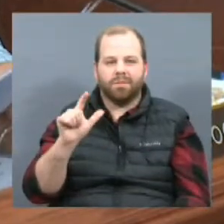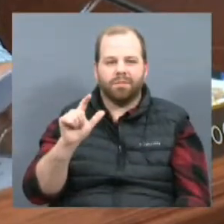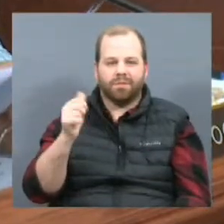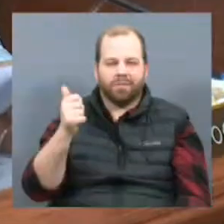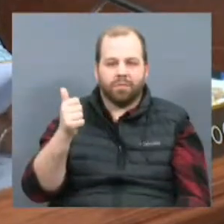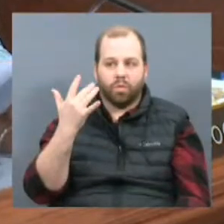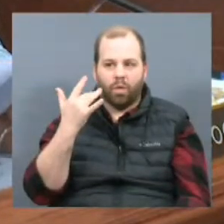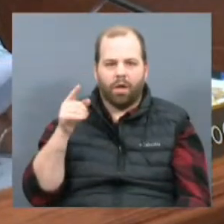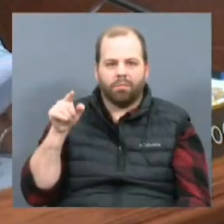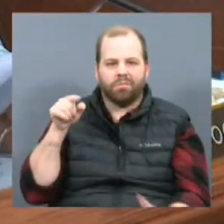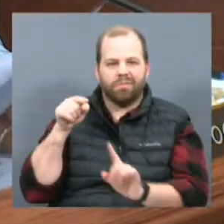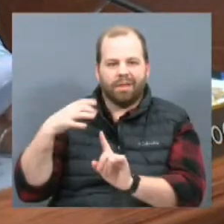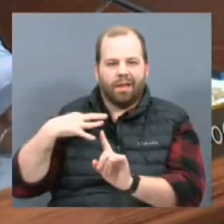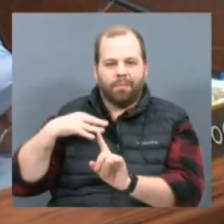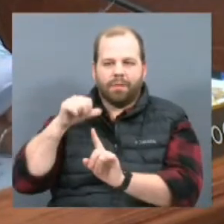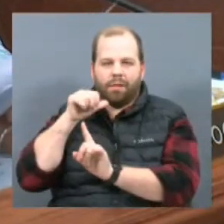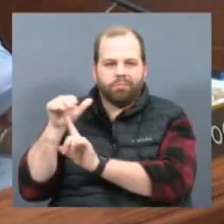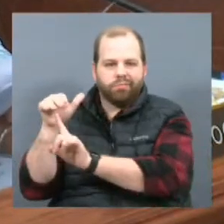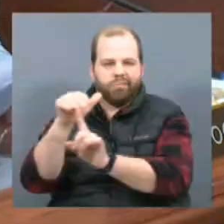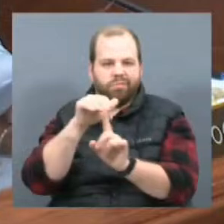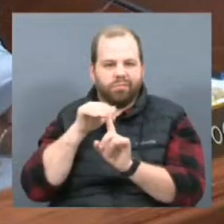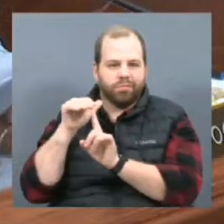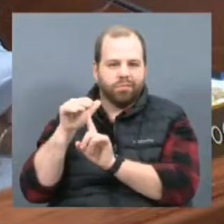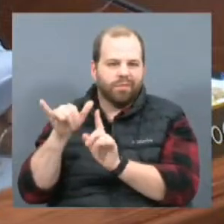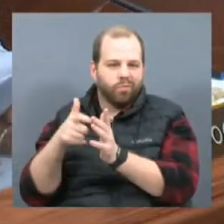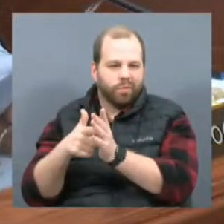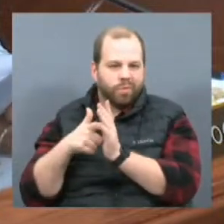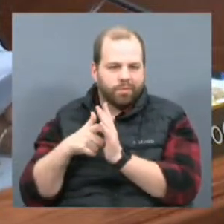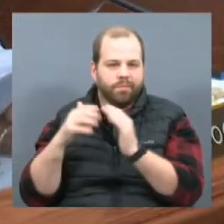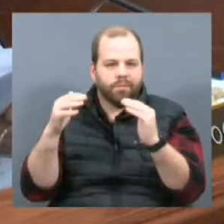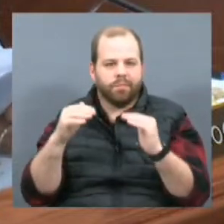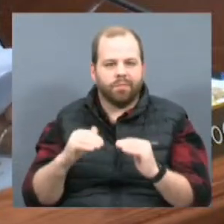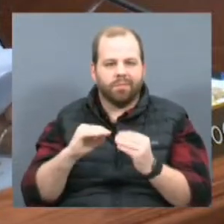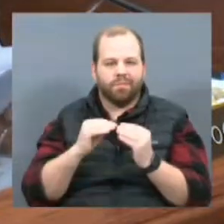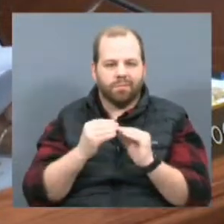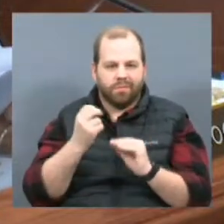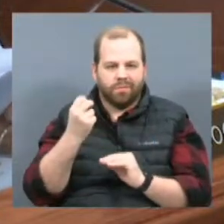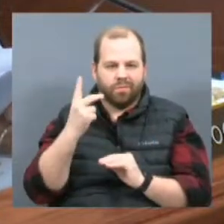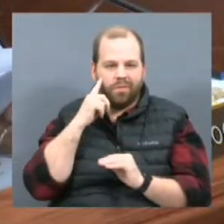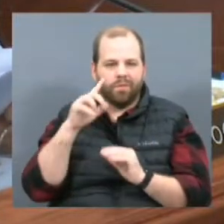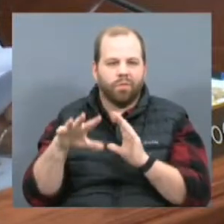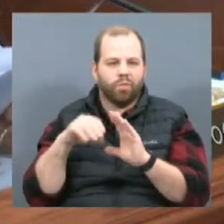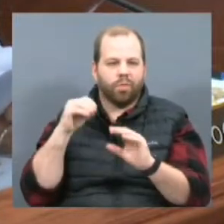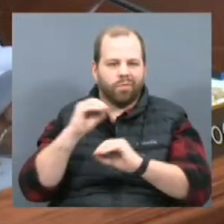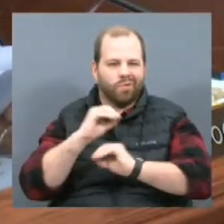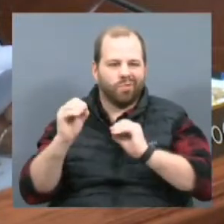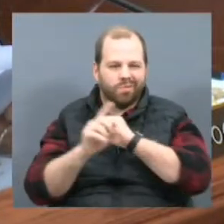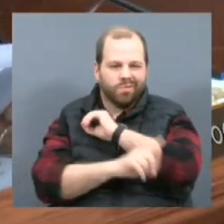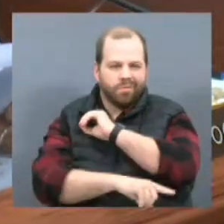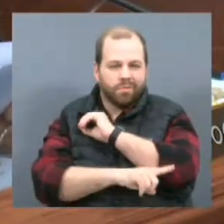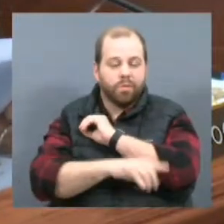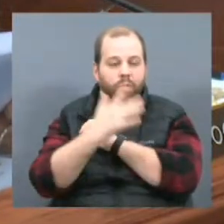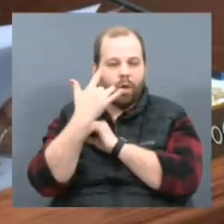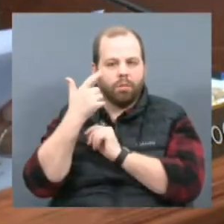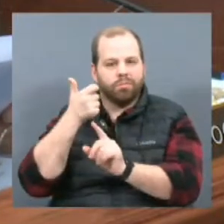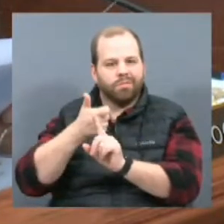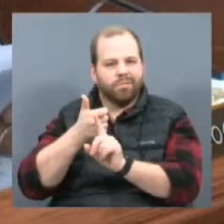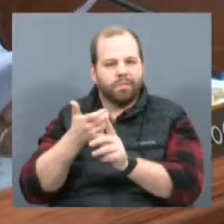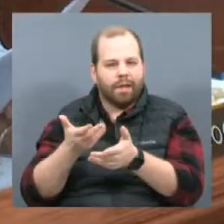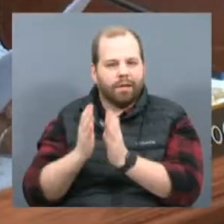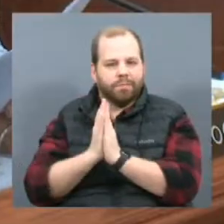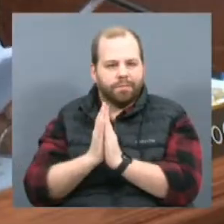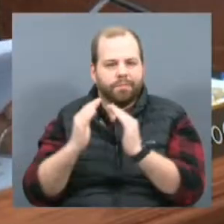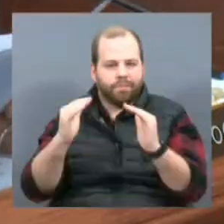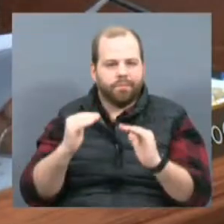failed to notify surrounding property owners as required. Item 12 is being withdrawn without prejudice at the request of the applicant.